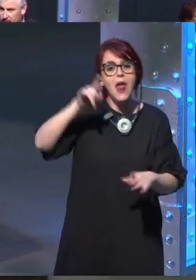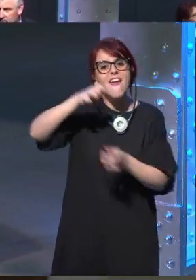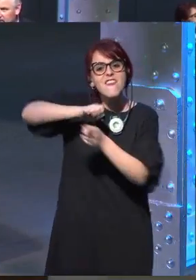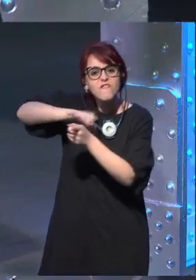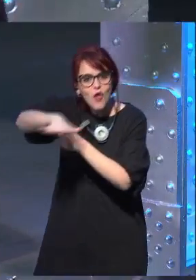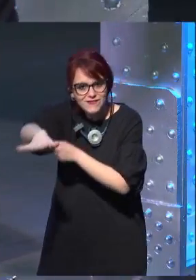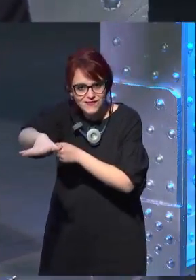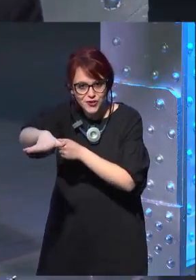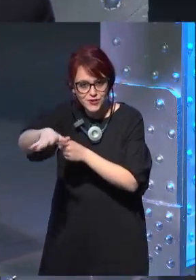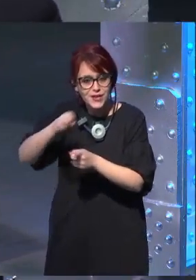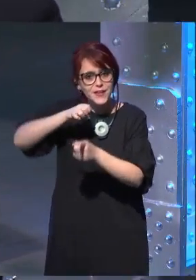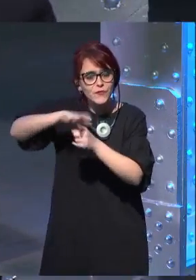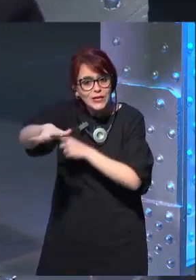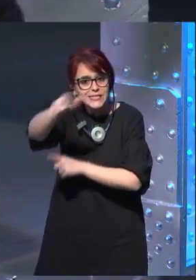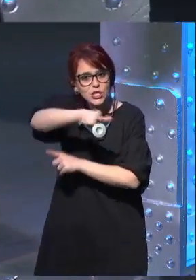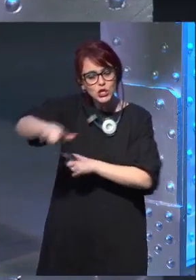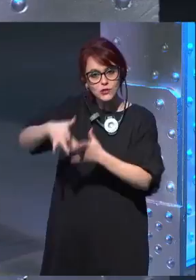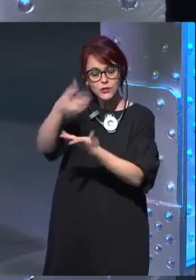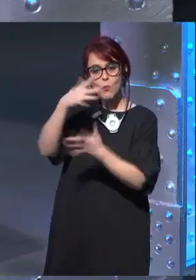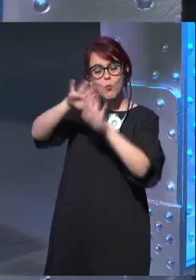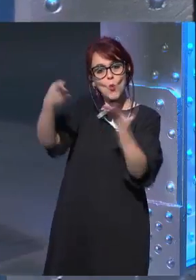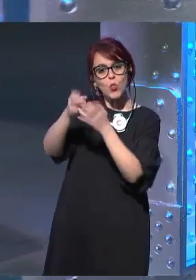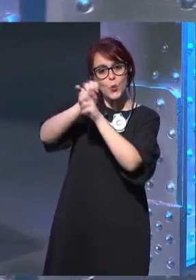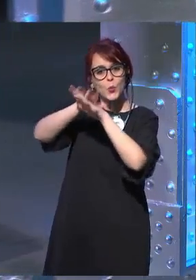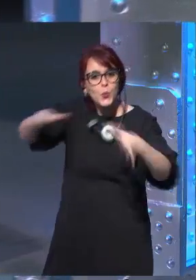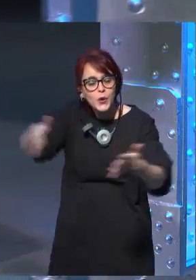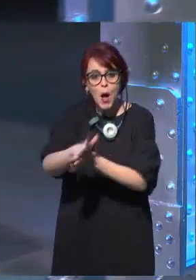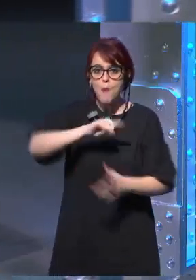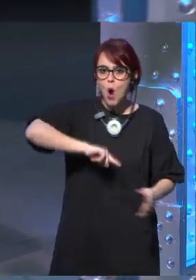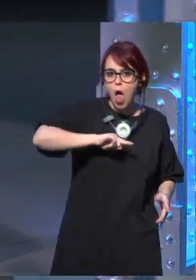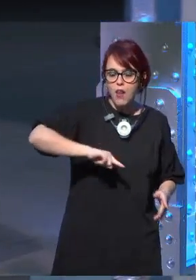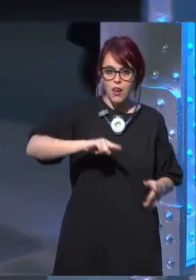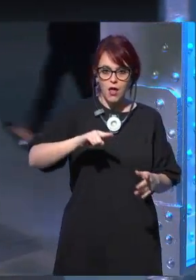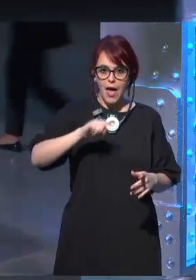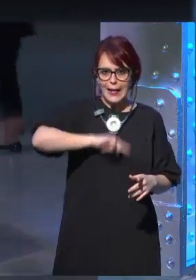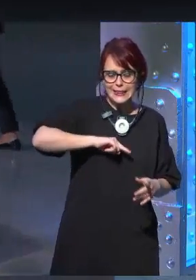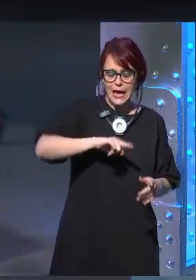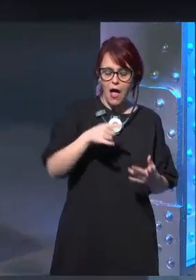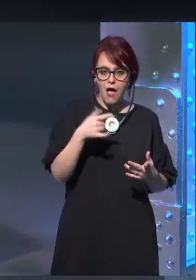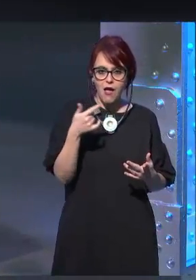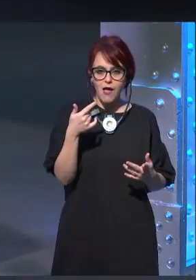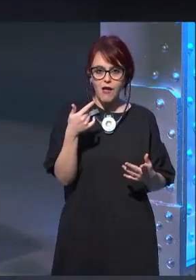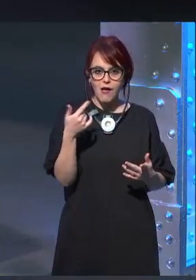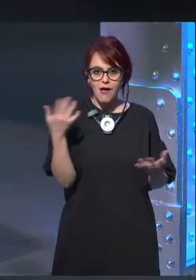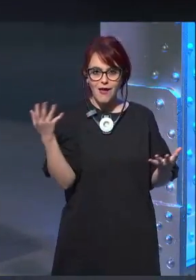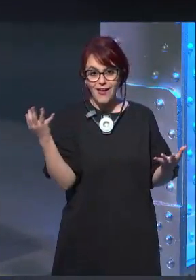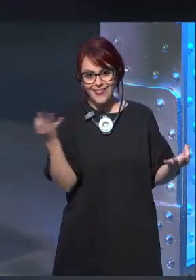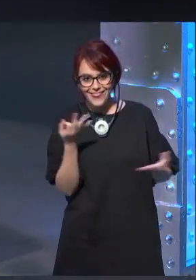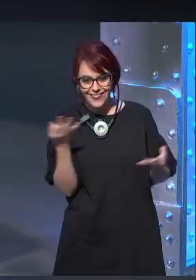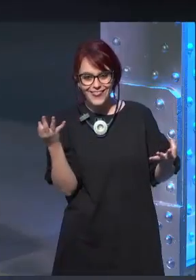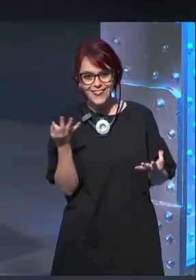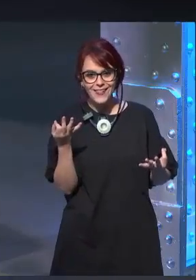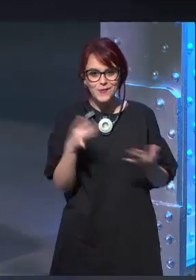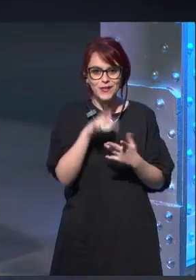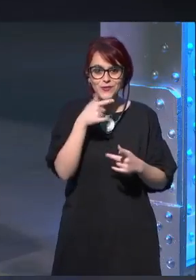the digital age is only 10 years old. When it comes to our morals and our ethics, we have centuries of precedent to set in